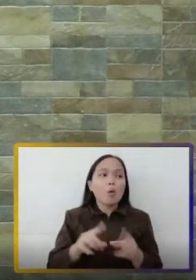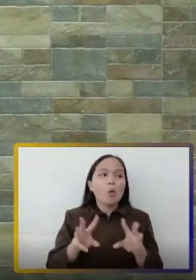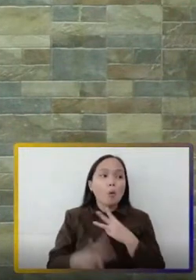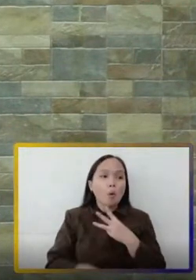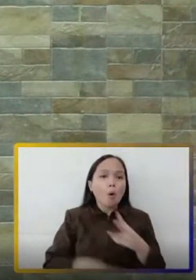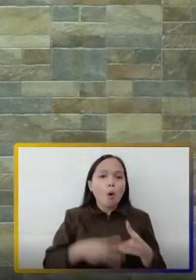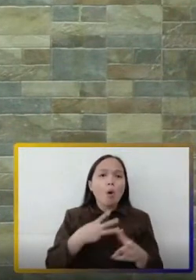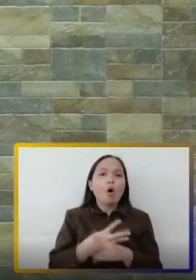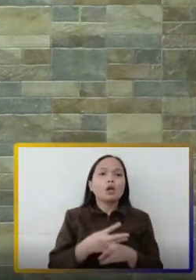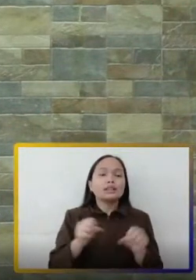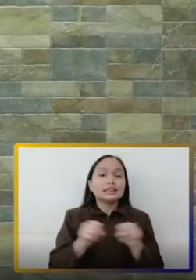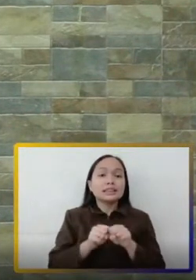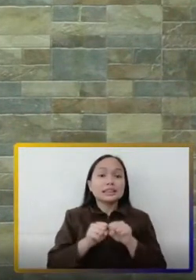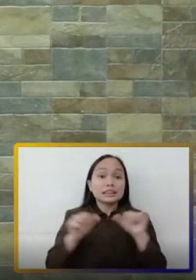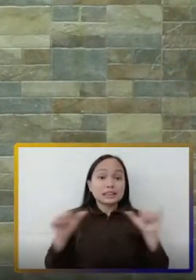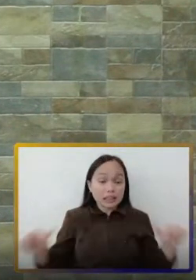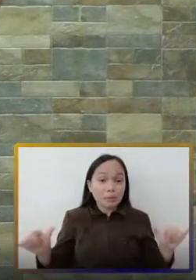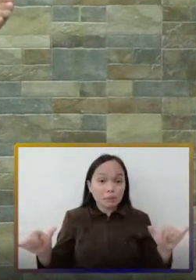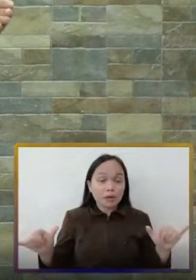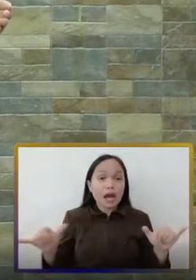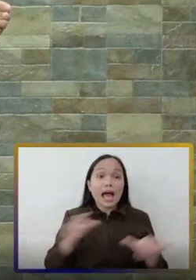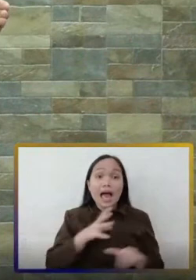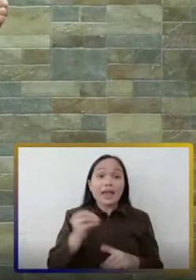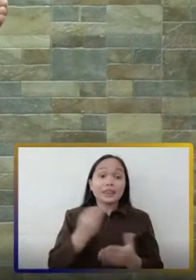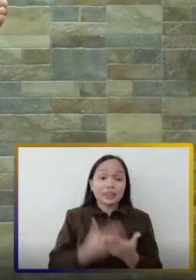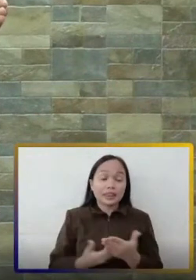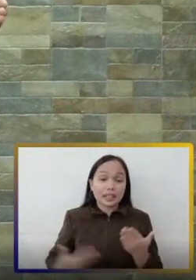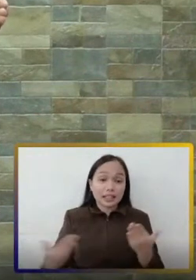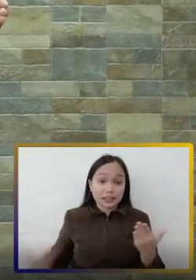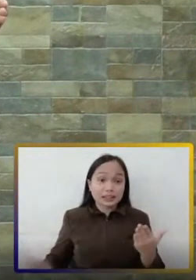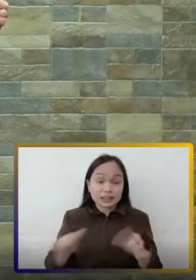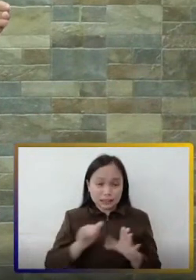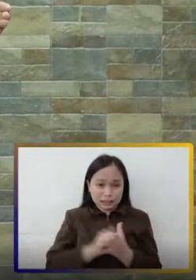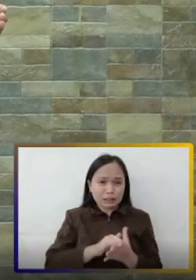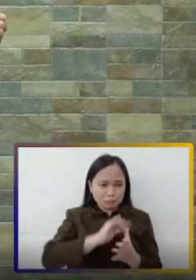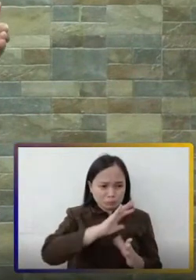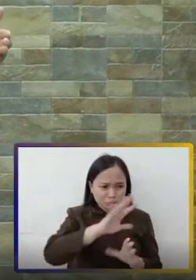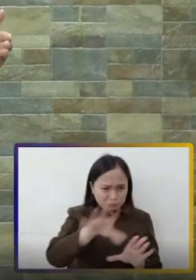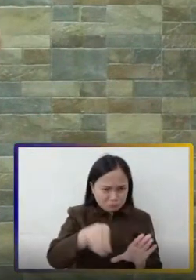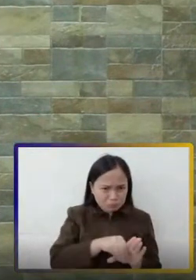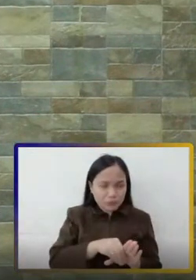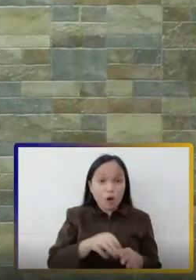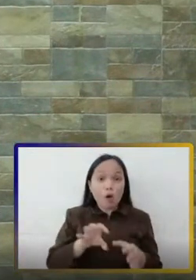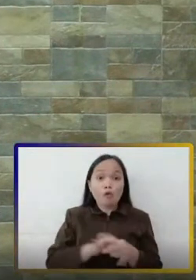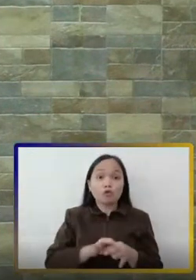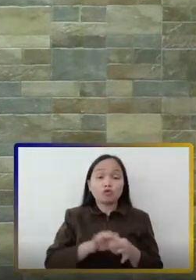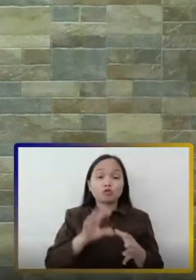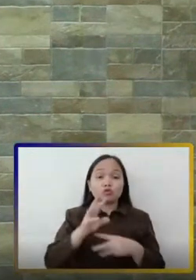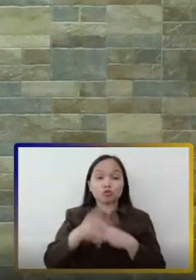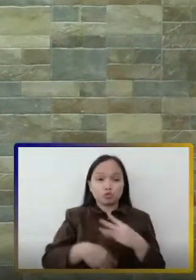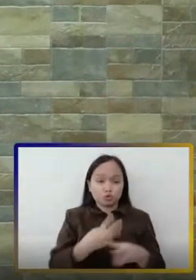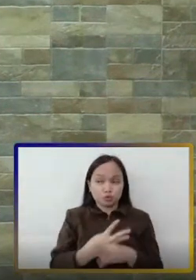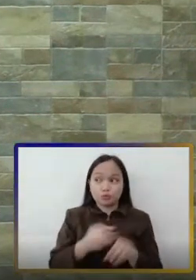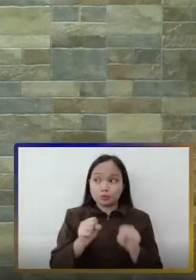that are involved in the world system. Is there anybody listening? One more